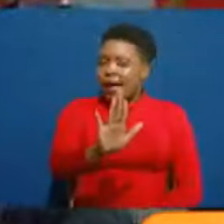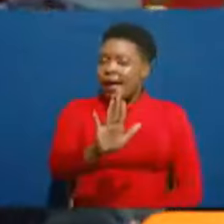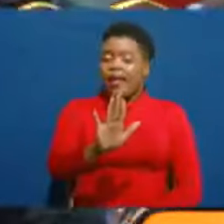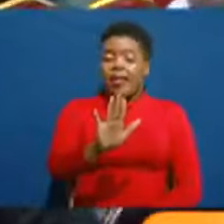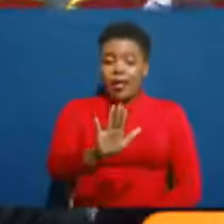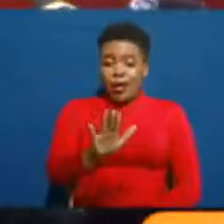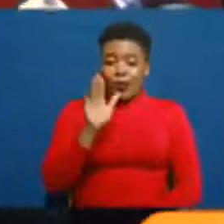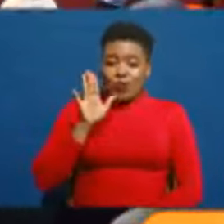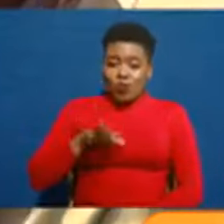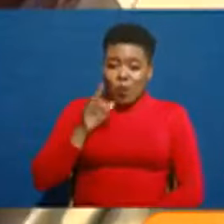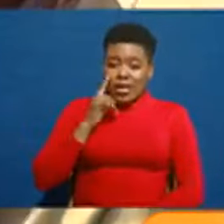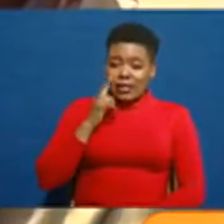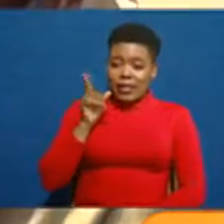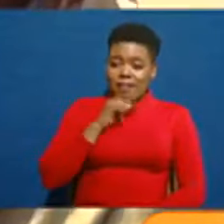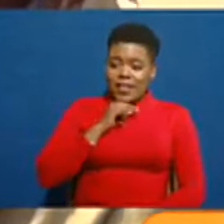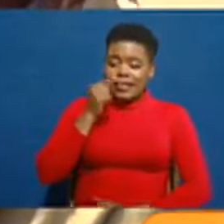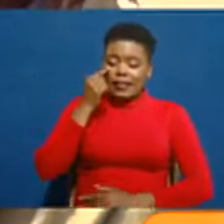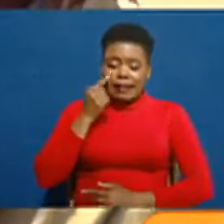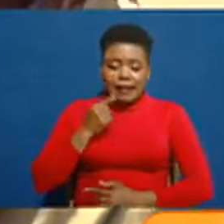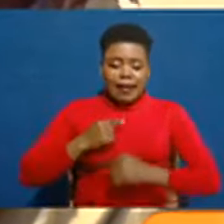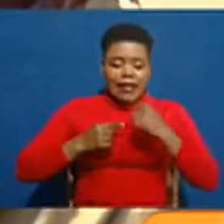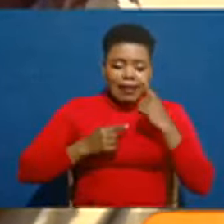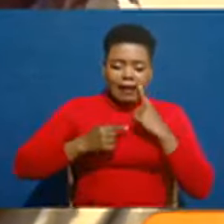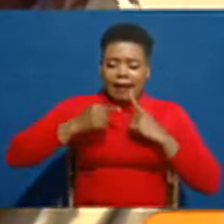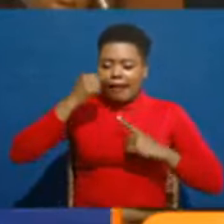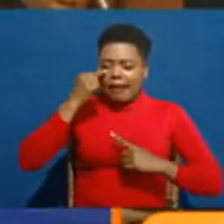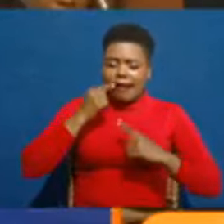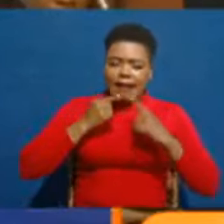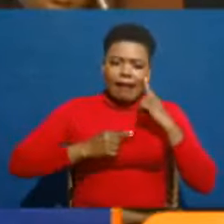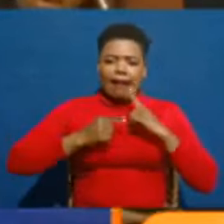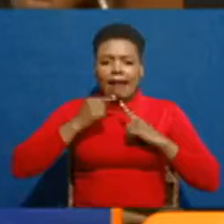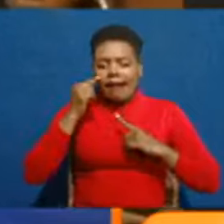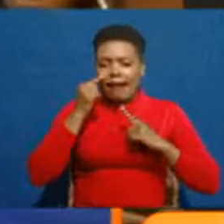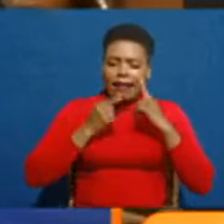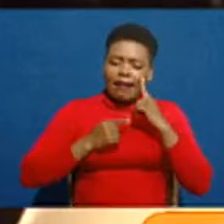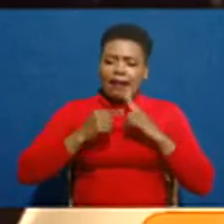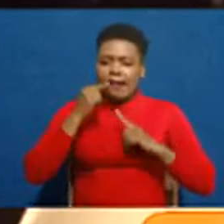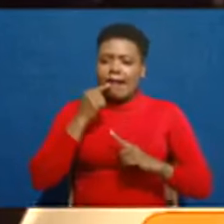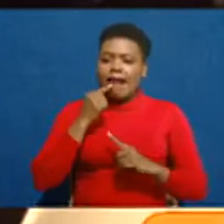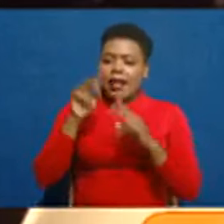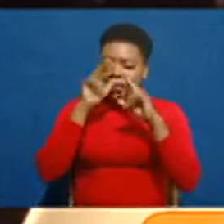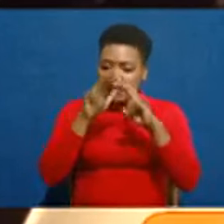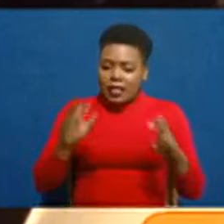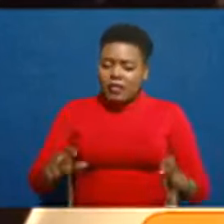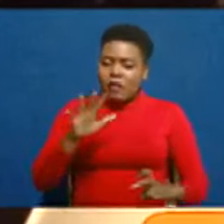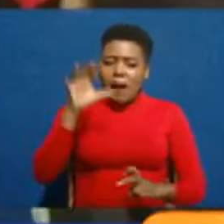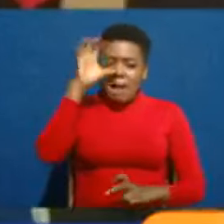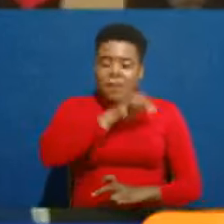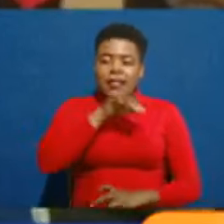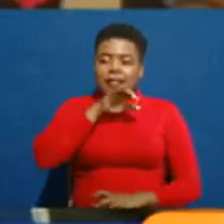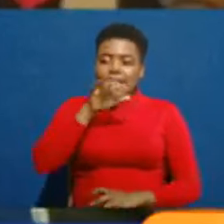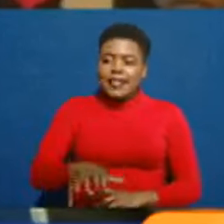Tabitha Wanjiru. Her eyes could not hide her frustrations as she relentlessly searches for her missing son.